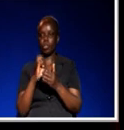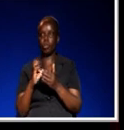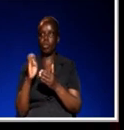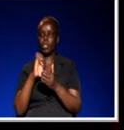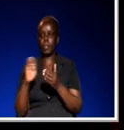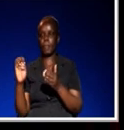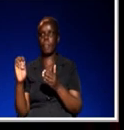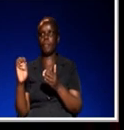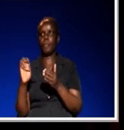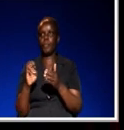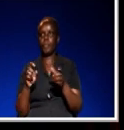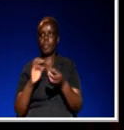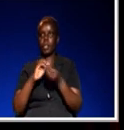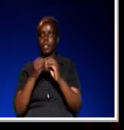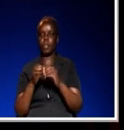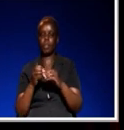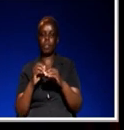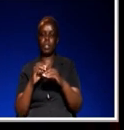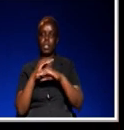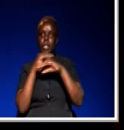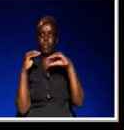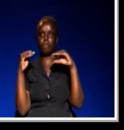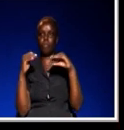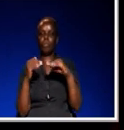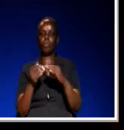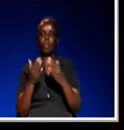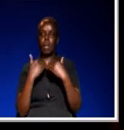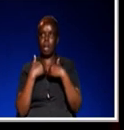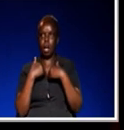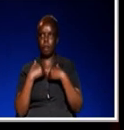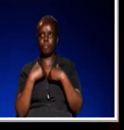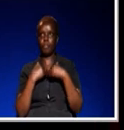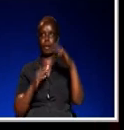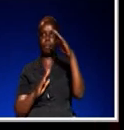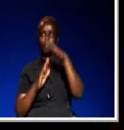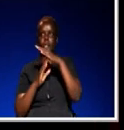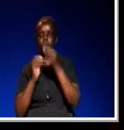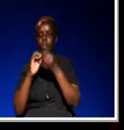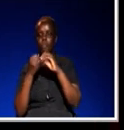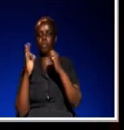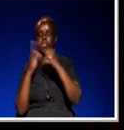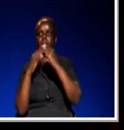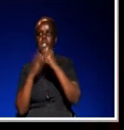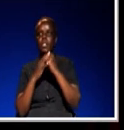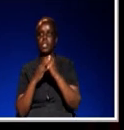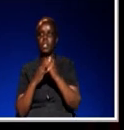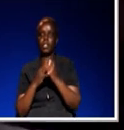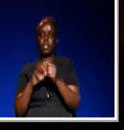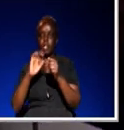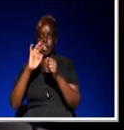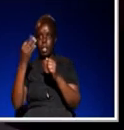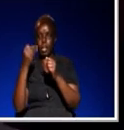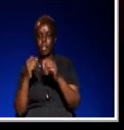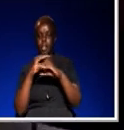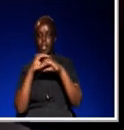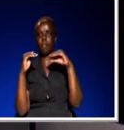electrons. The second energy level can occupy a maximum of 8 electrons. And the third energy